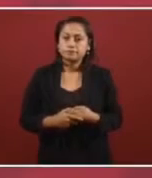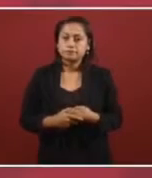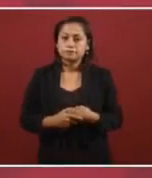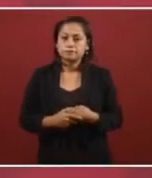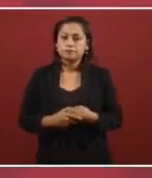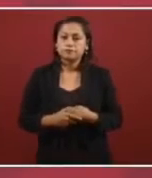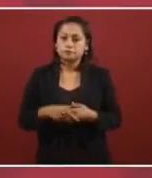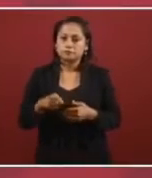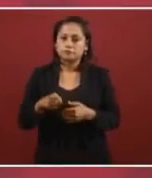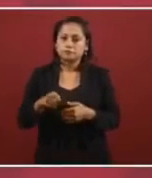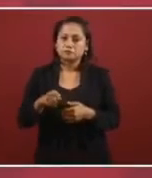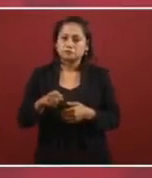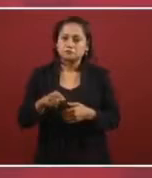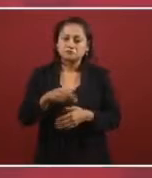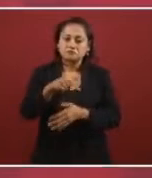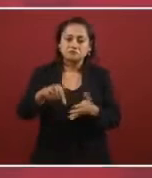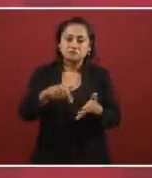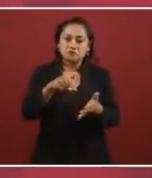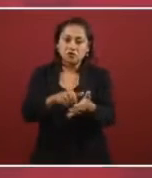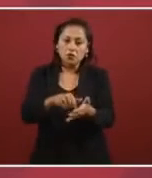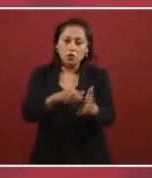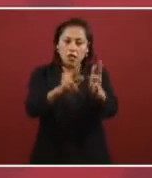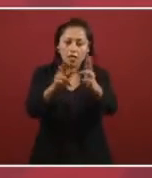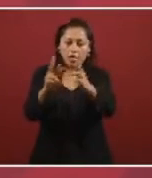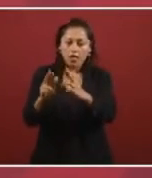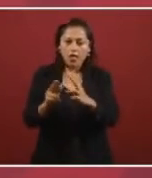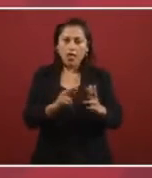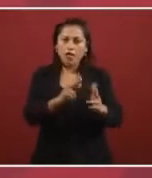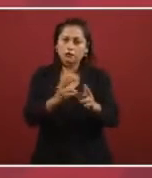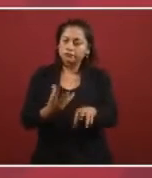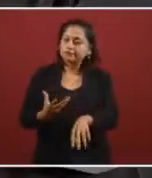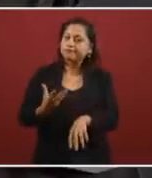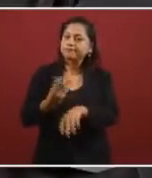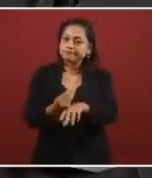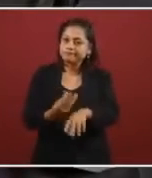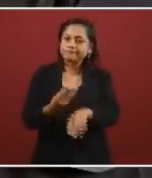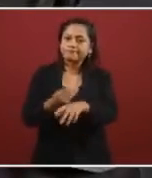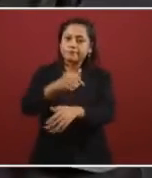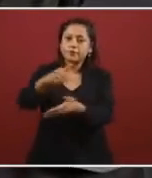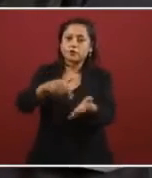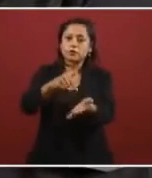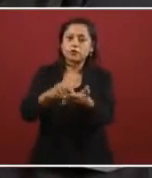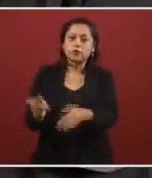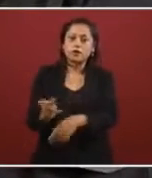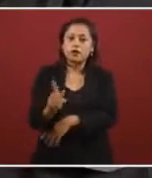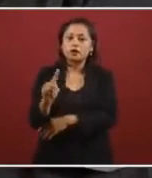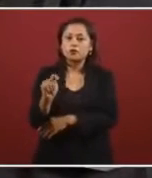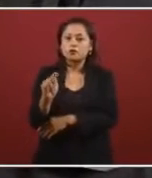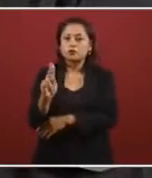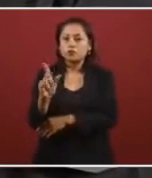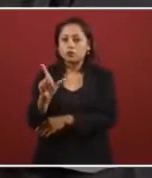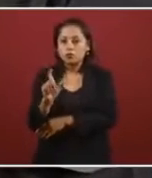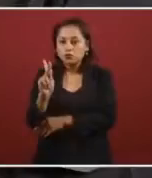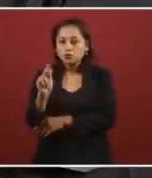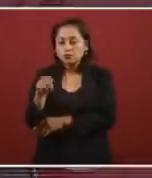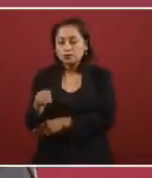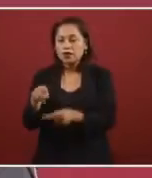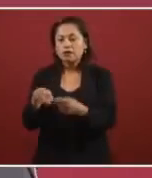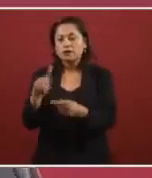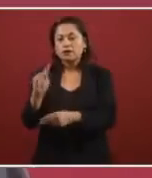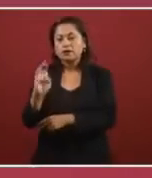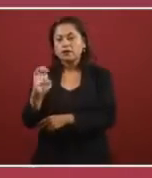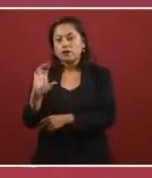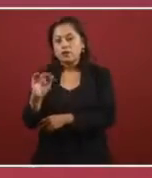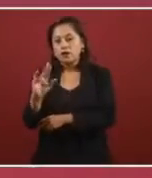Reconstruyeron pueblos. And they reconstructed towns. Tuxpan. In Tuxpan. Trabajo en Tecuala. And they worked in Tecuala. In other